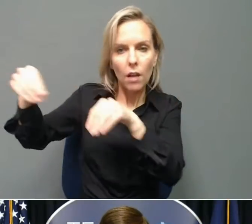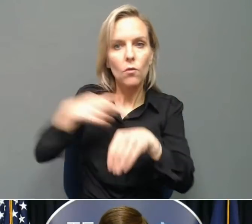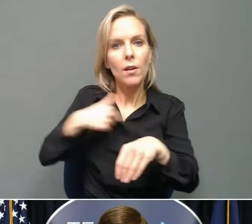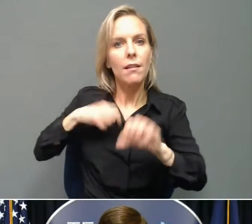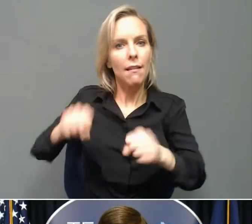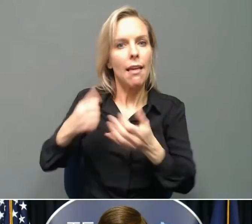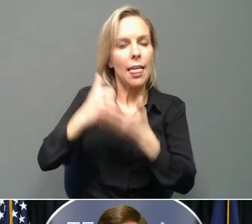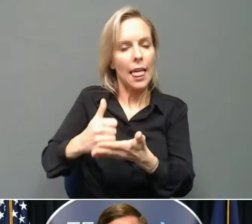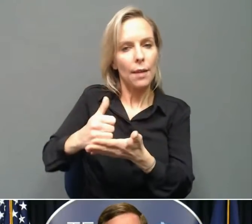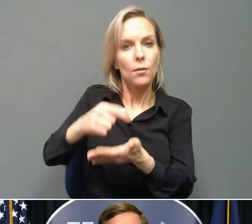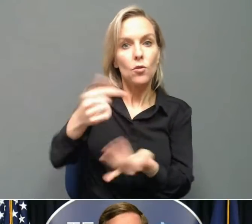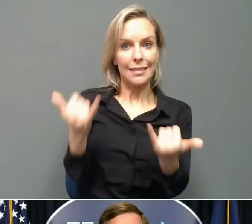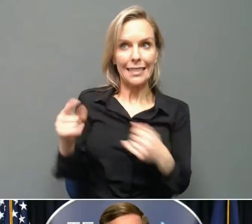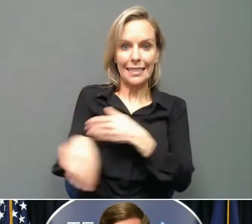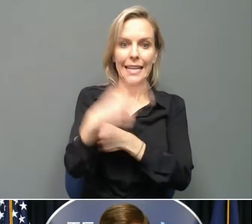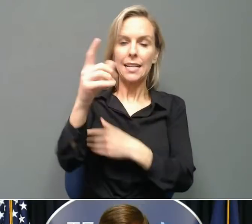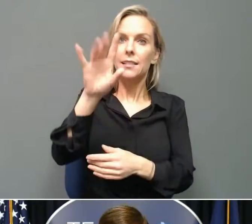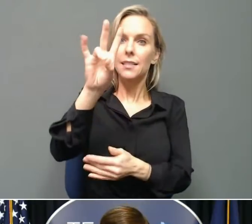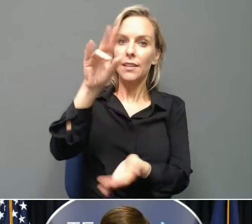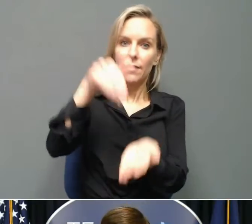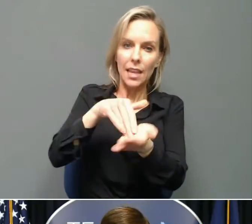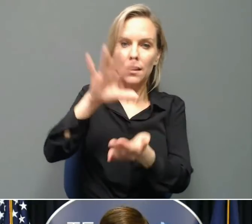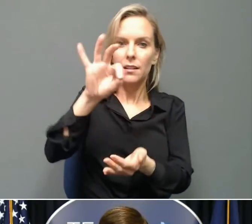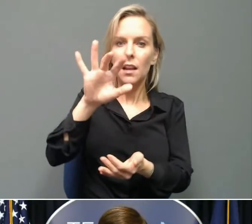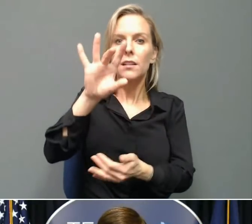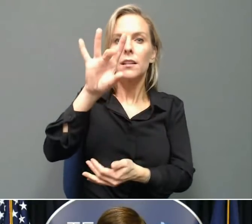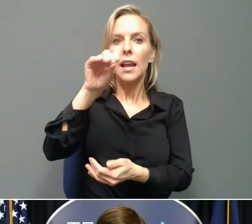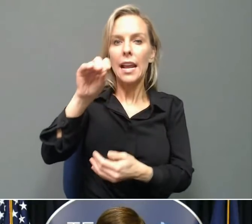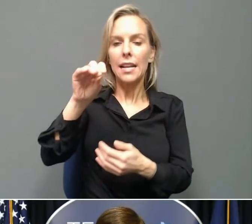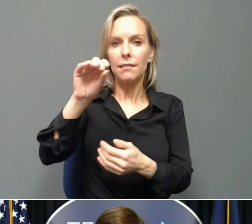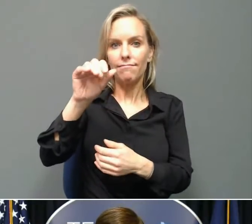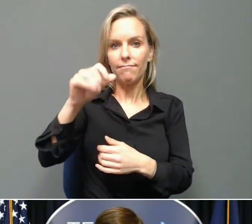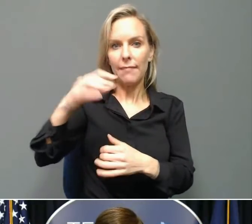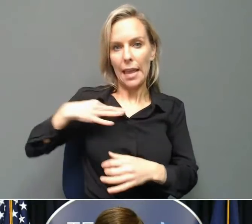received 7,978 tenant applications and